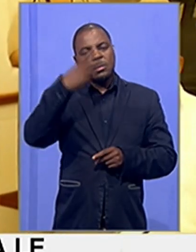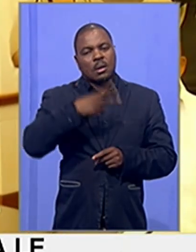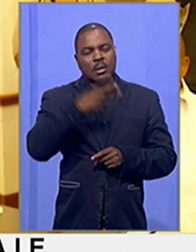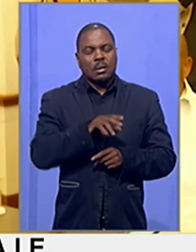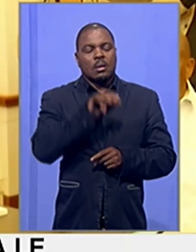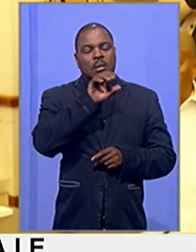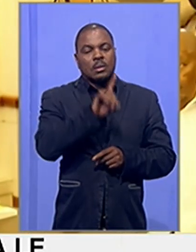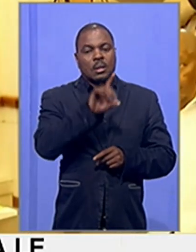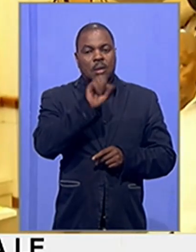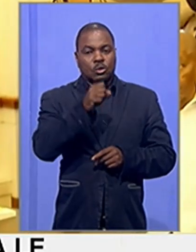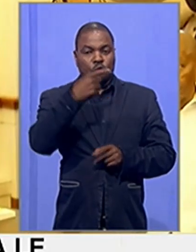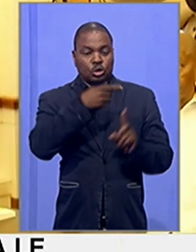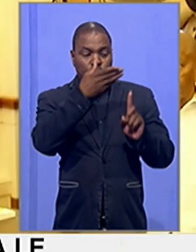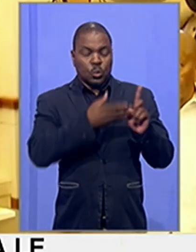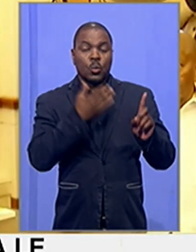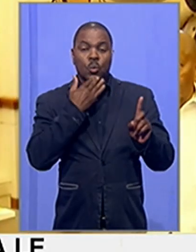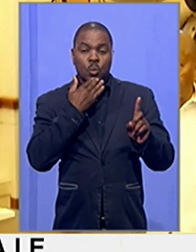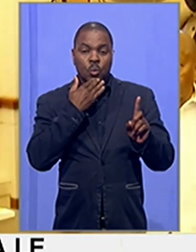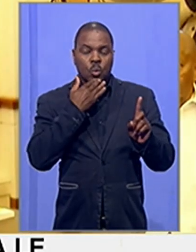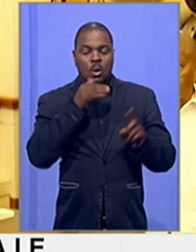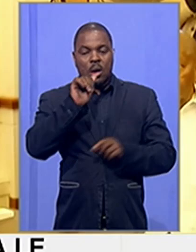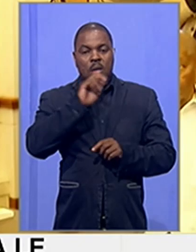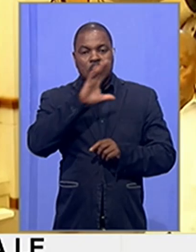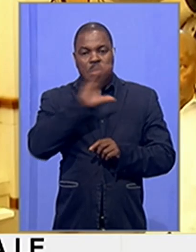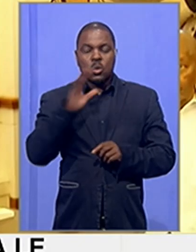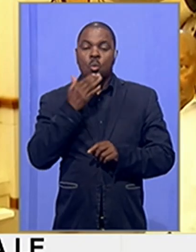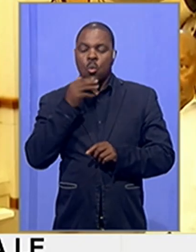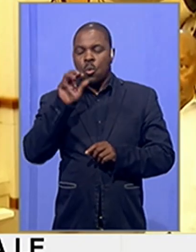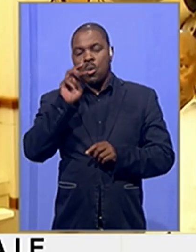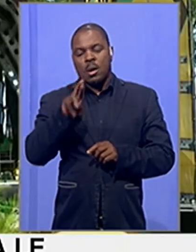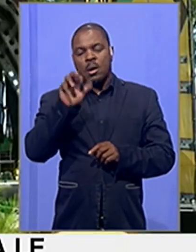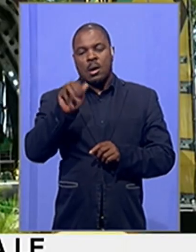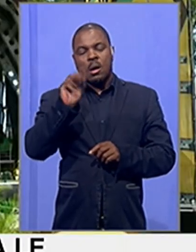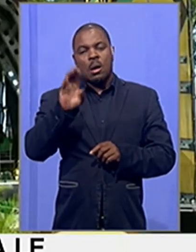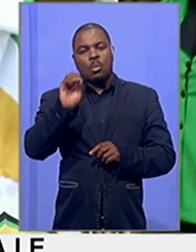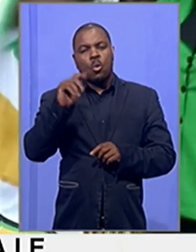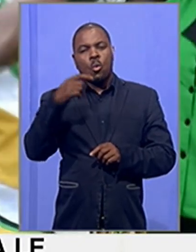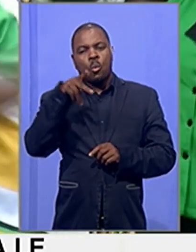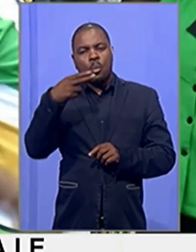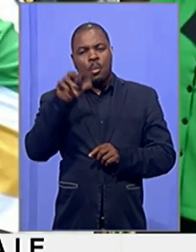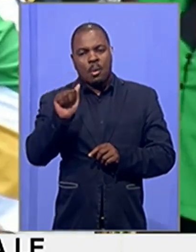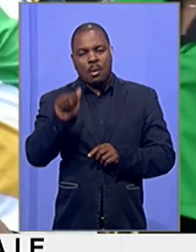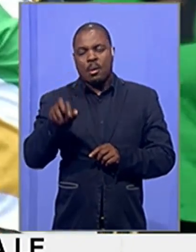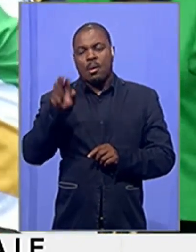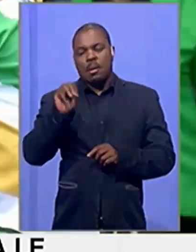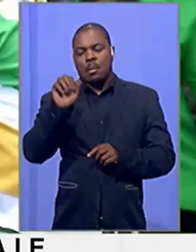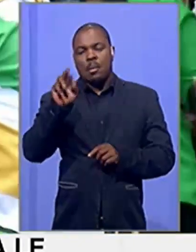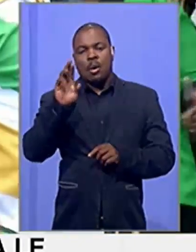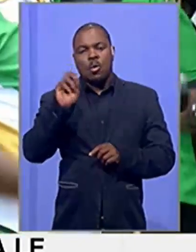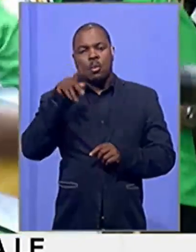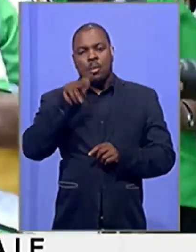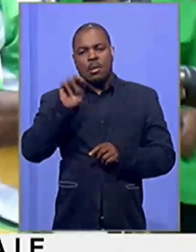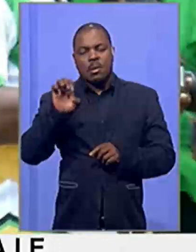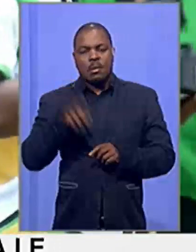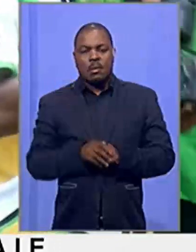wa ANC yo a sa tšwago go kgethwa Maropeni Ramokgopa. Boraro bjo ba sebetšwe gore ba tlo